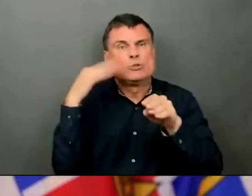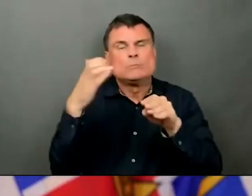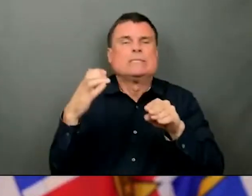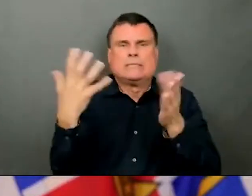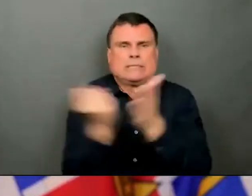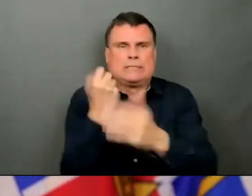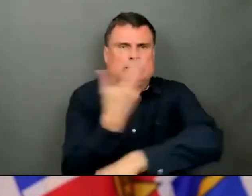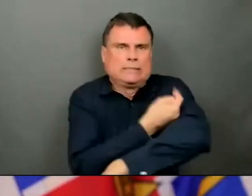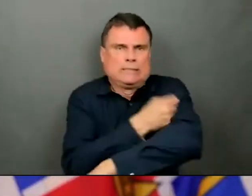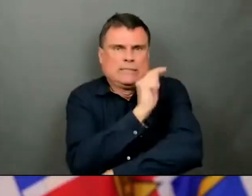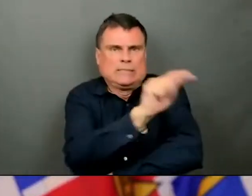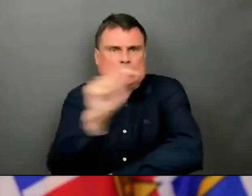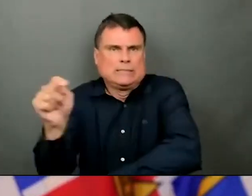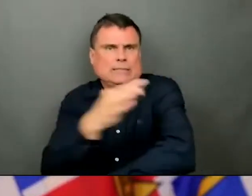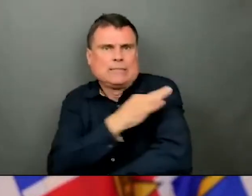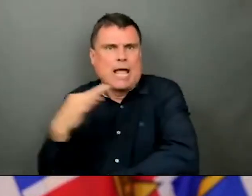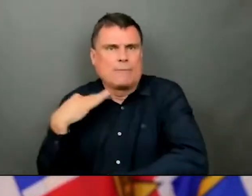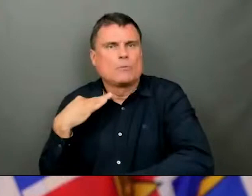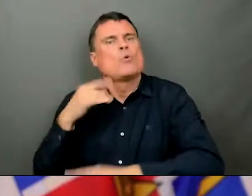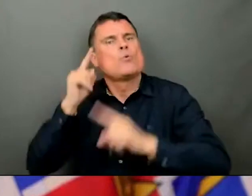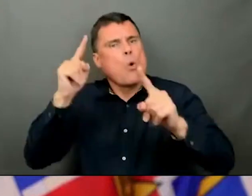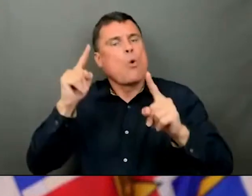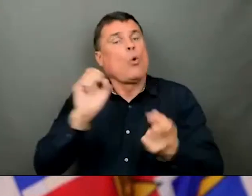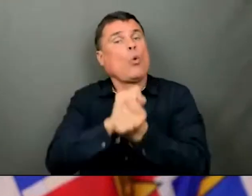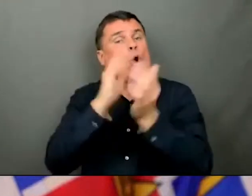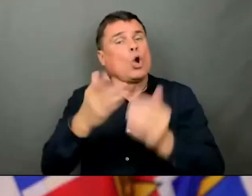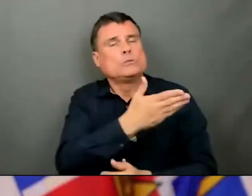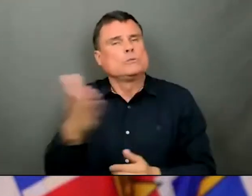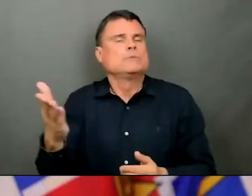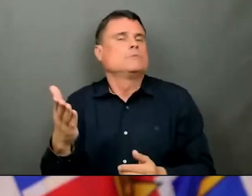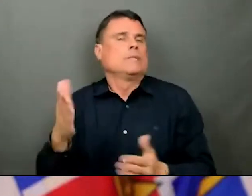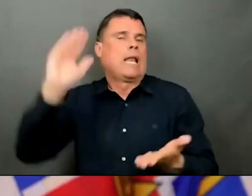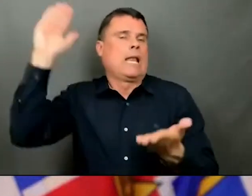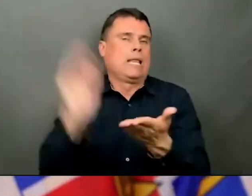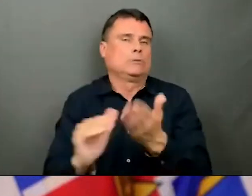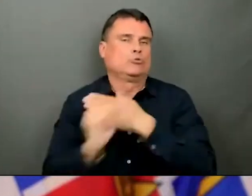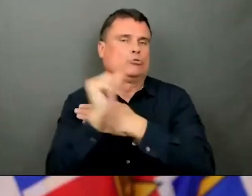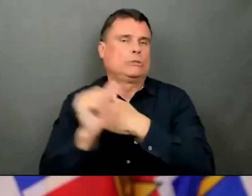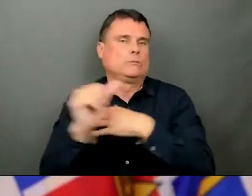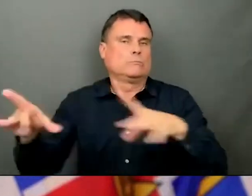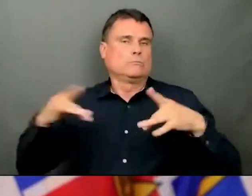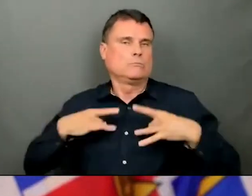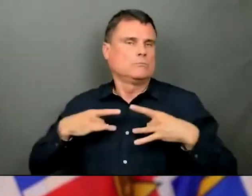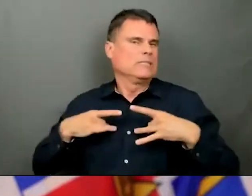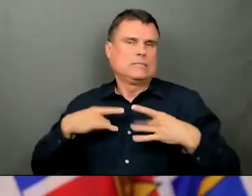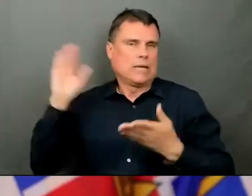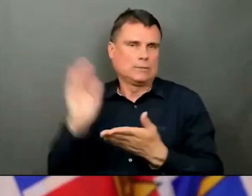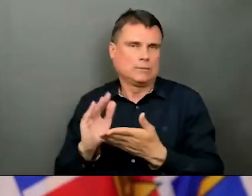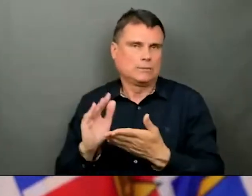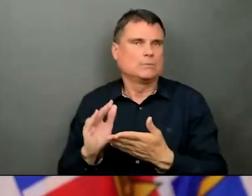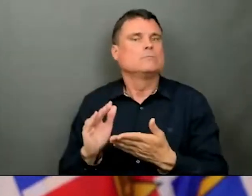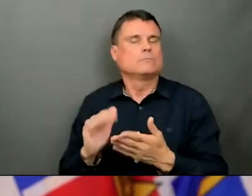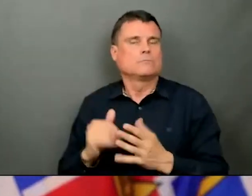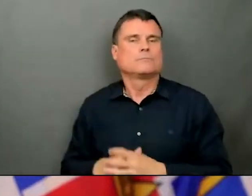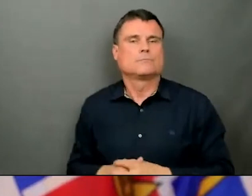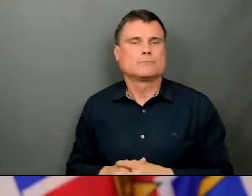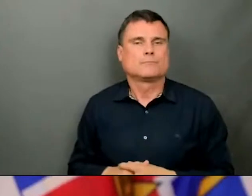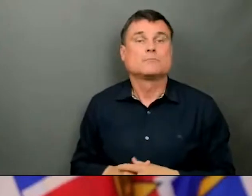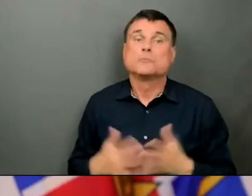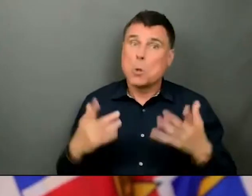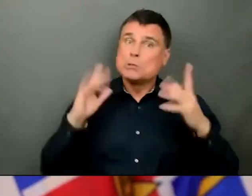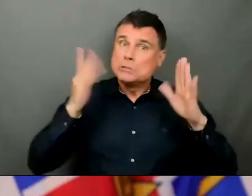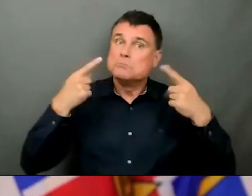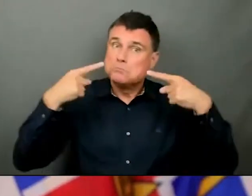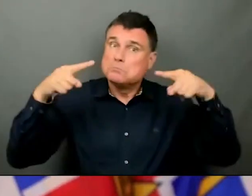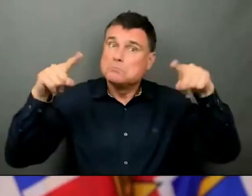reduce the risk, build back up slowly, and that's been effective. It's working. But I also want to say, and we've been targeting a number